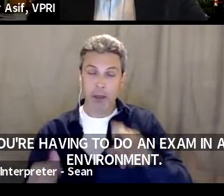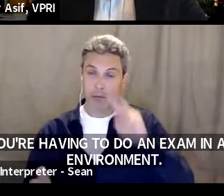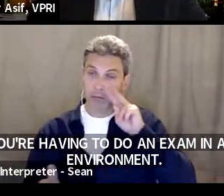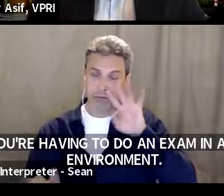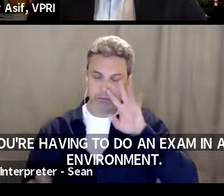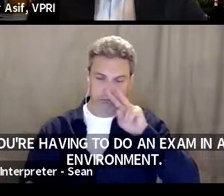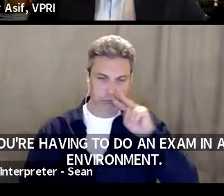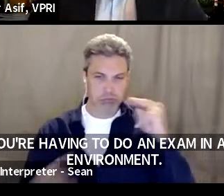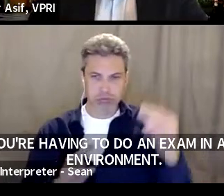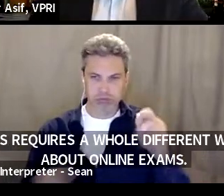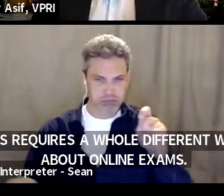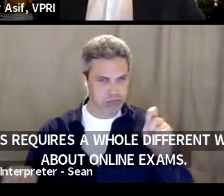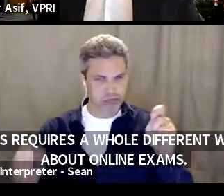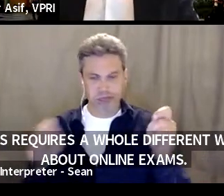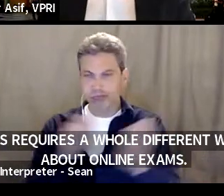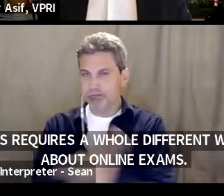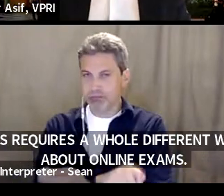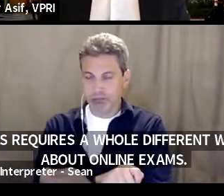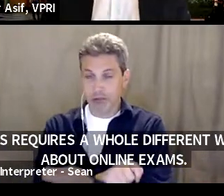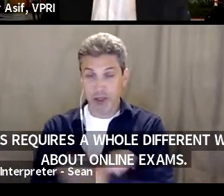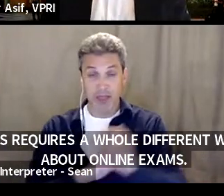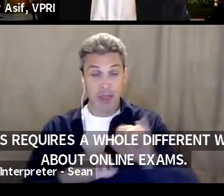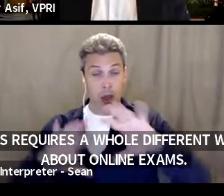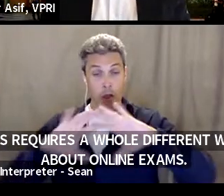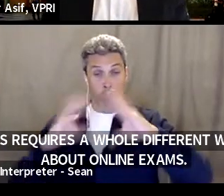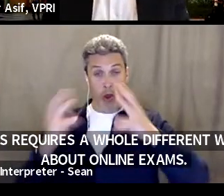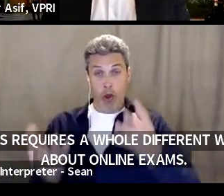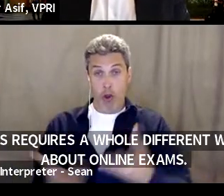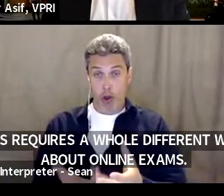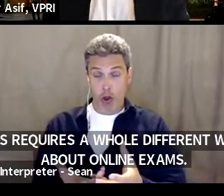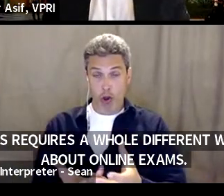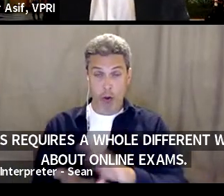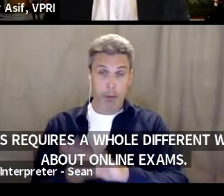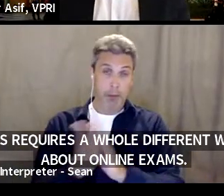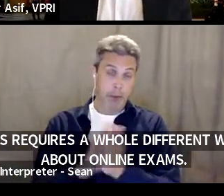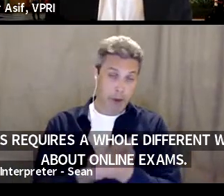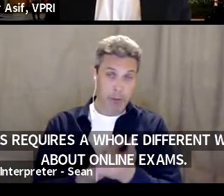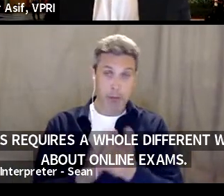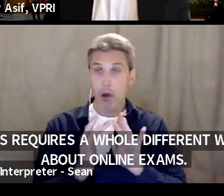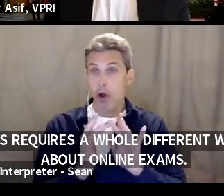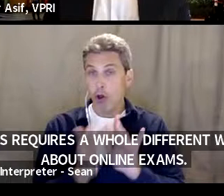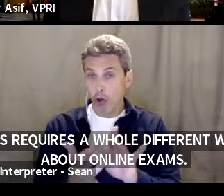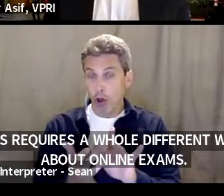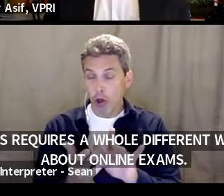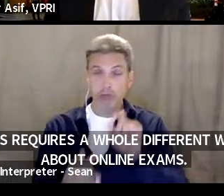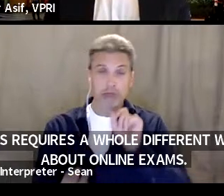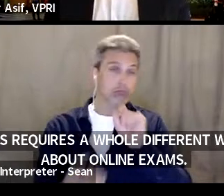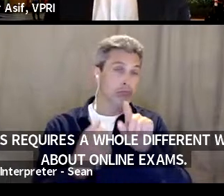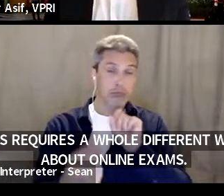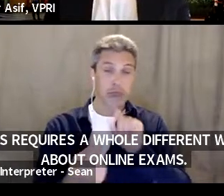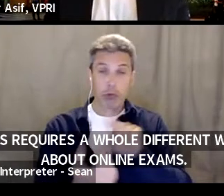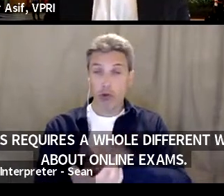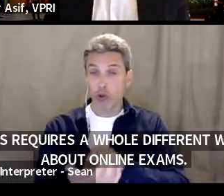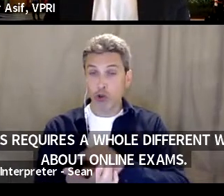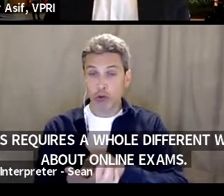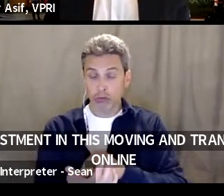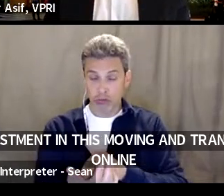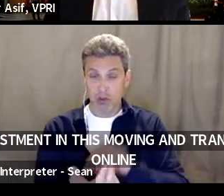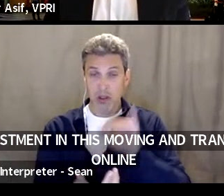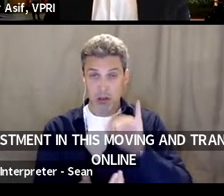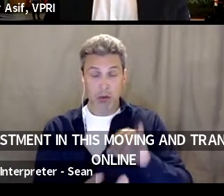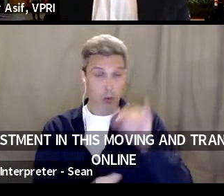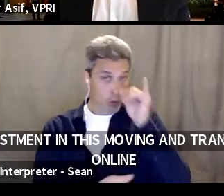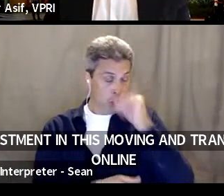in this moving and transitioning to online and other remote means,